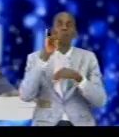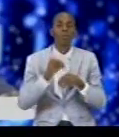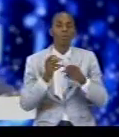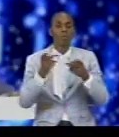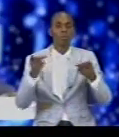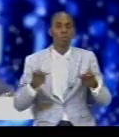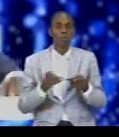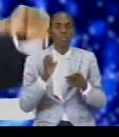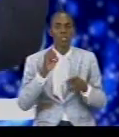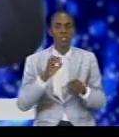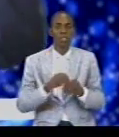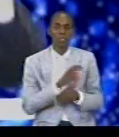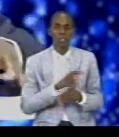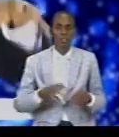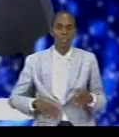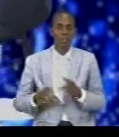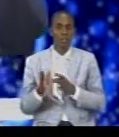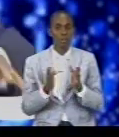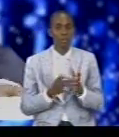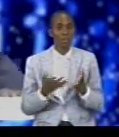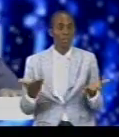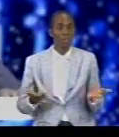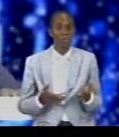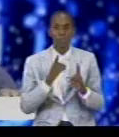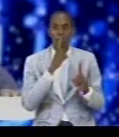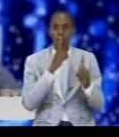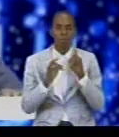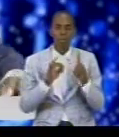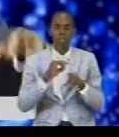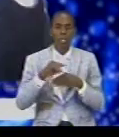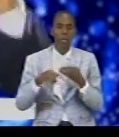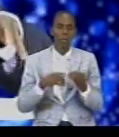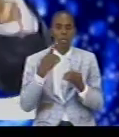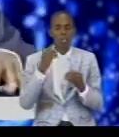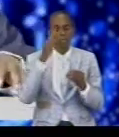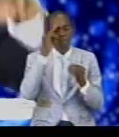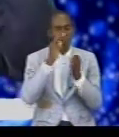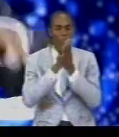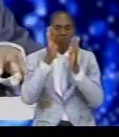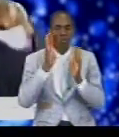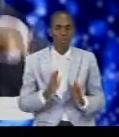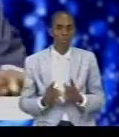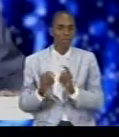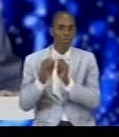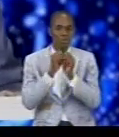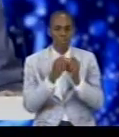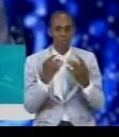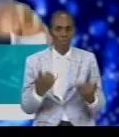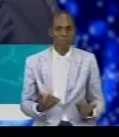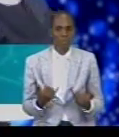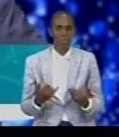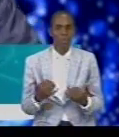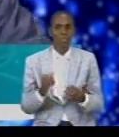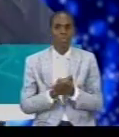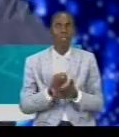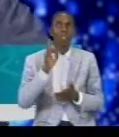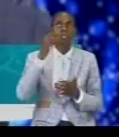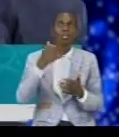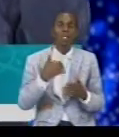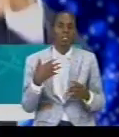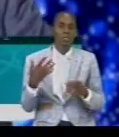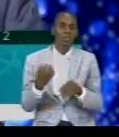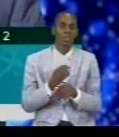Jesus. He's talking about the believers today and has raised us up together. The us there refer